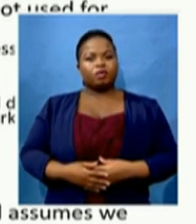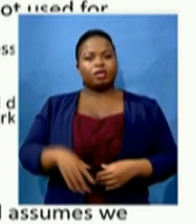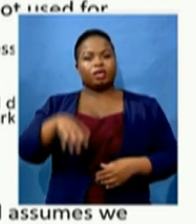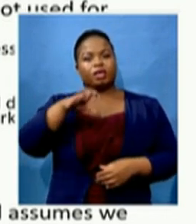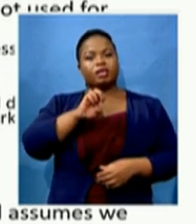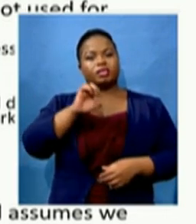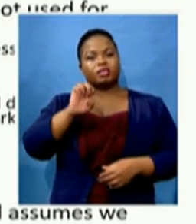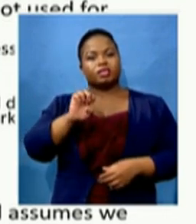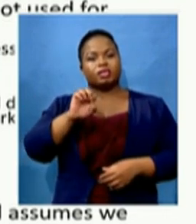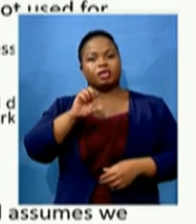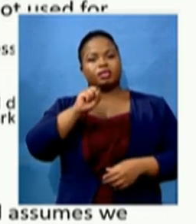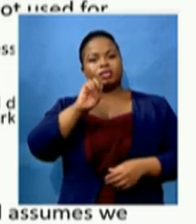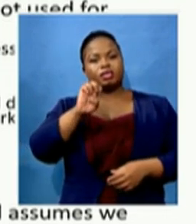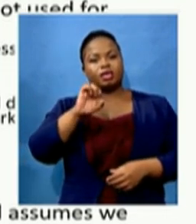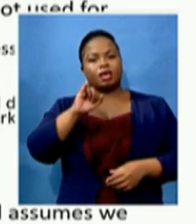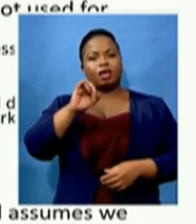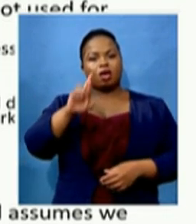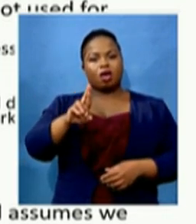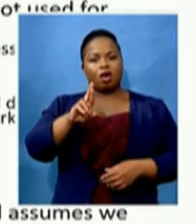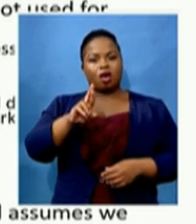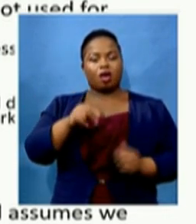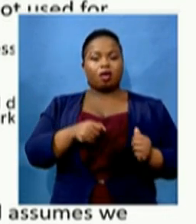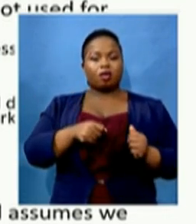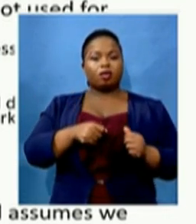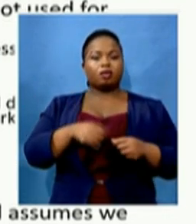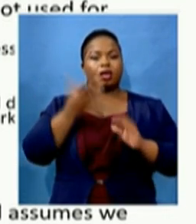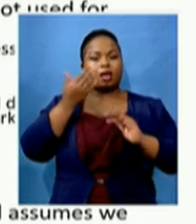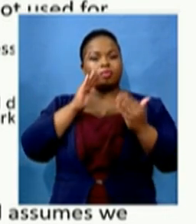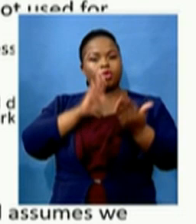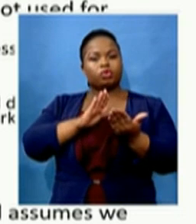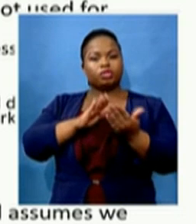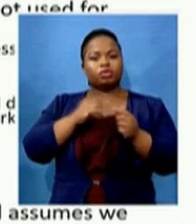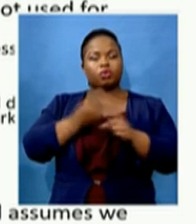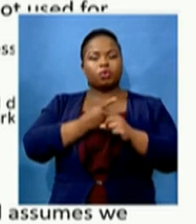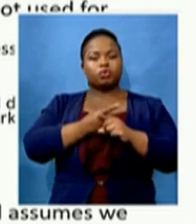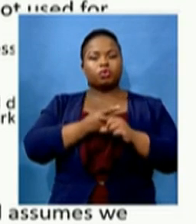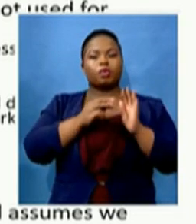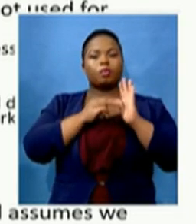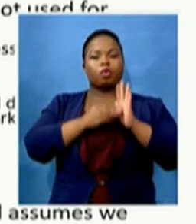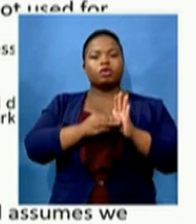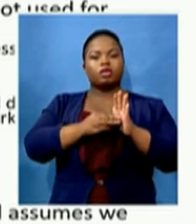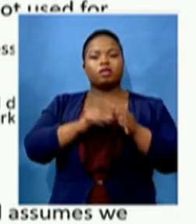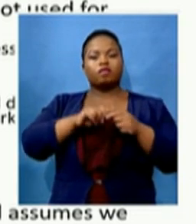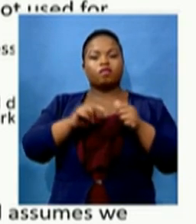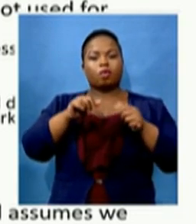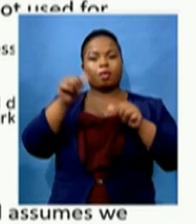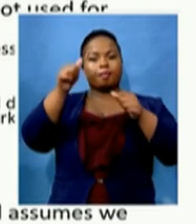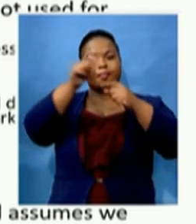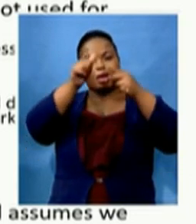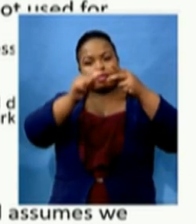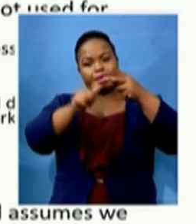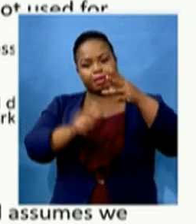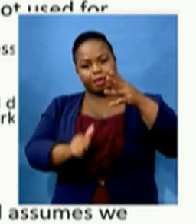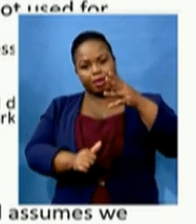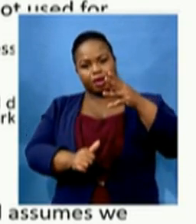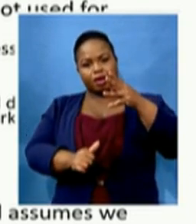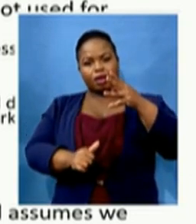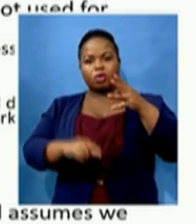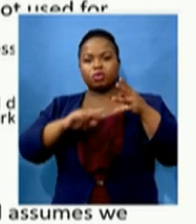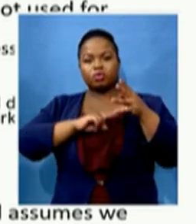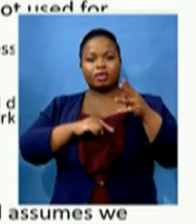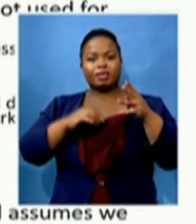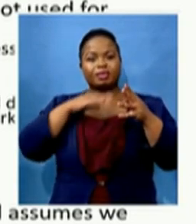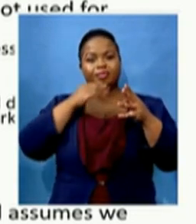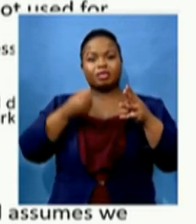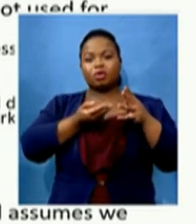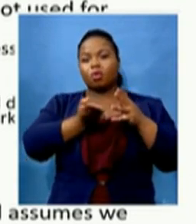a top-down model in that a large part of the parameters themselves essentially drive the reproduction rate of the